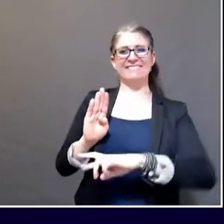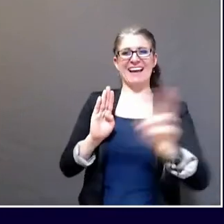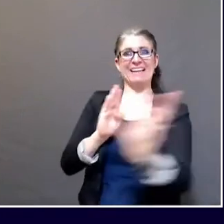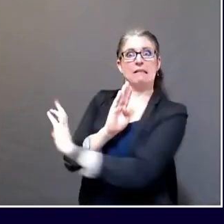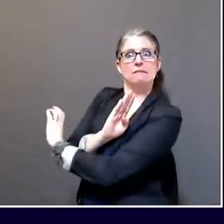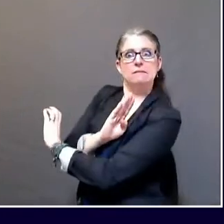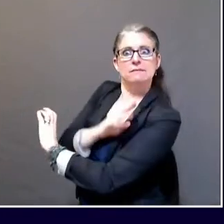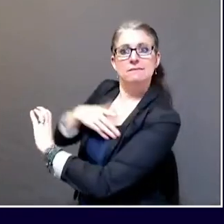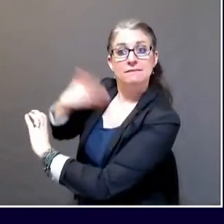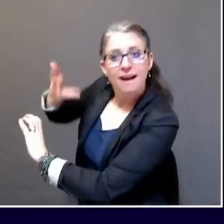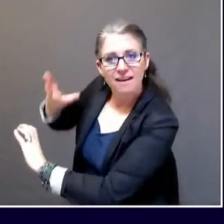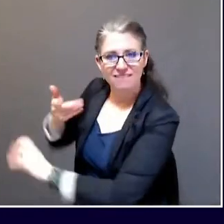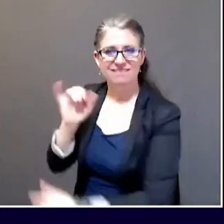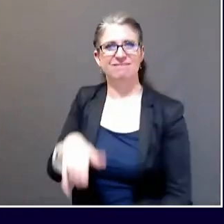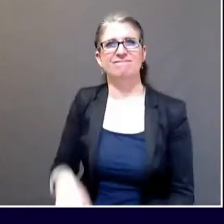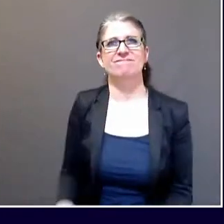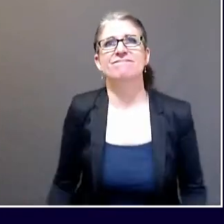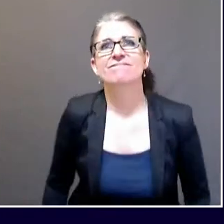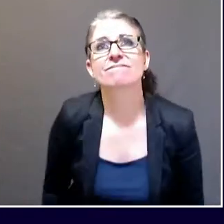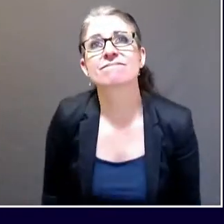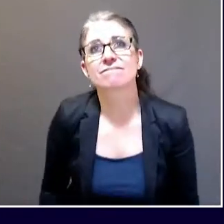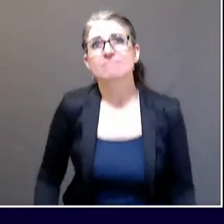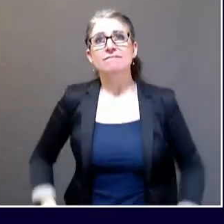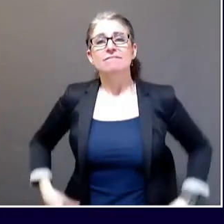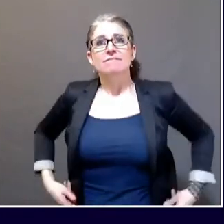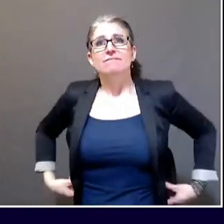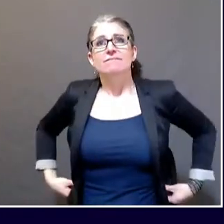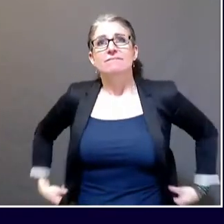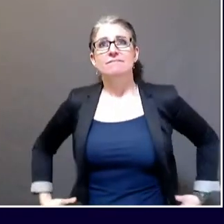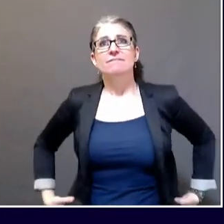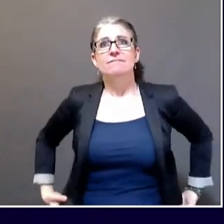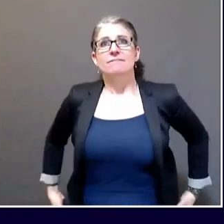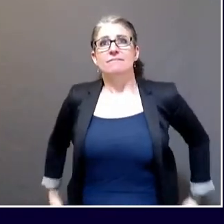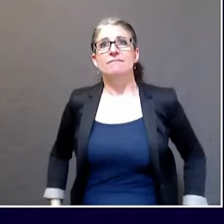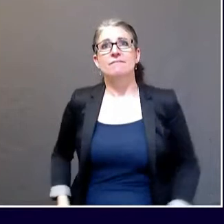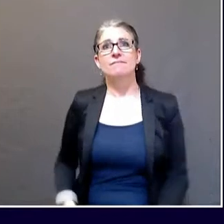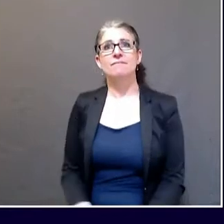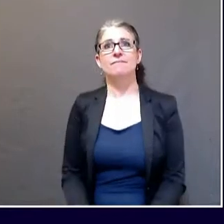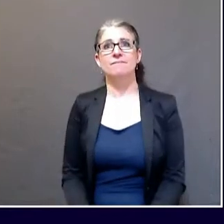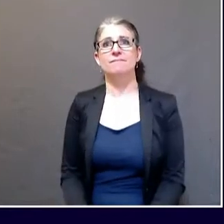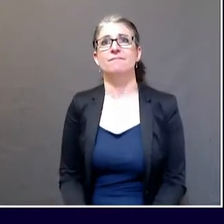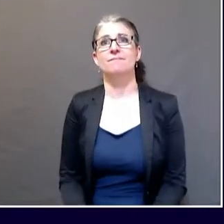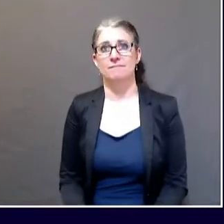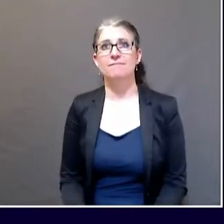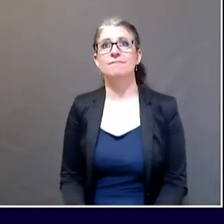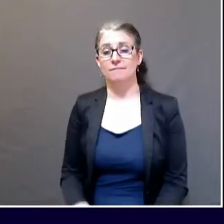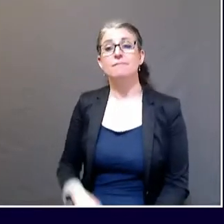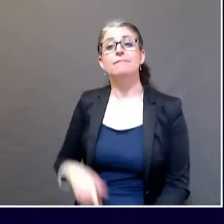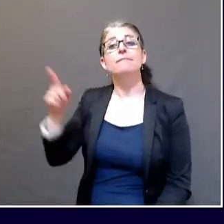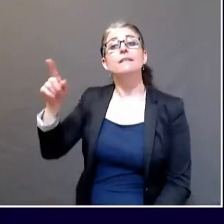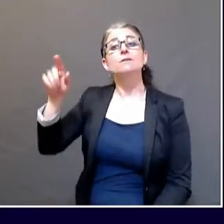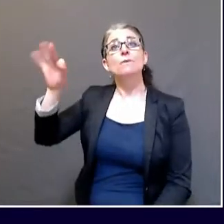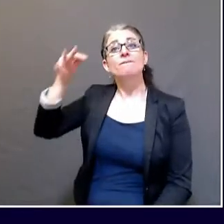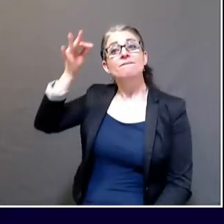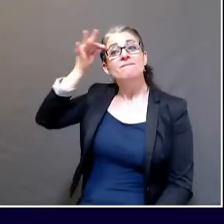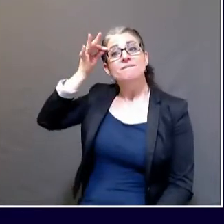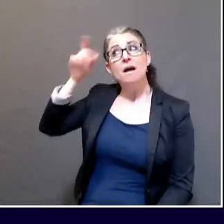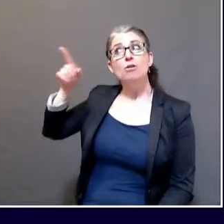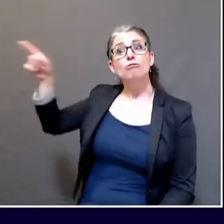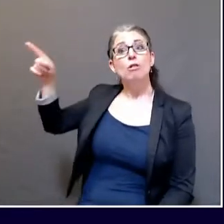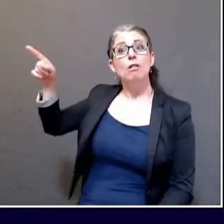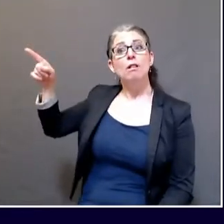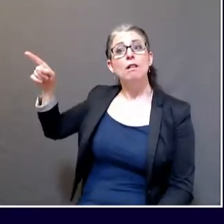date was that it's being funded through an insurance model, that the only way for an emergency